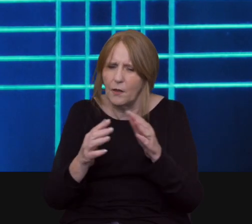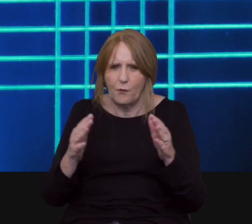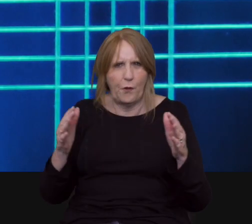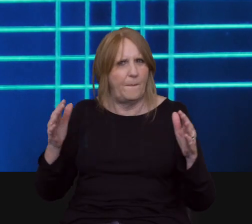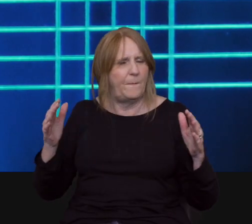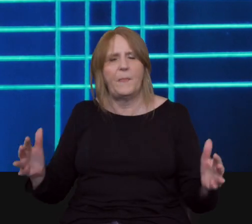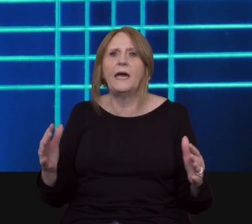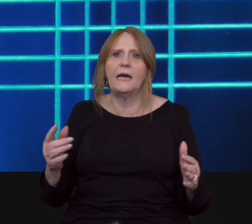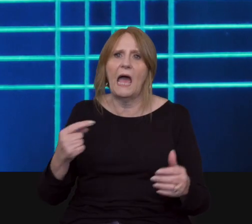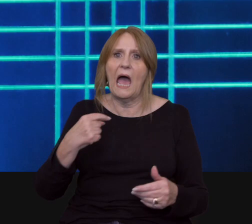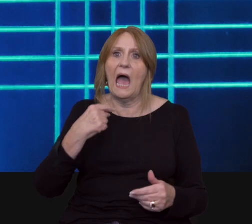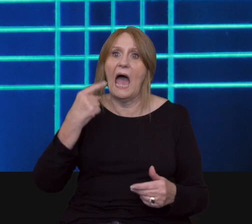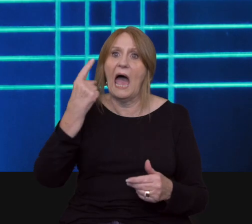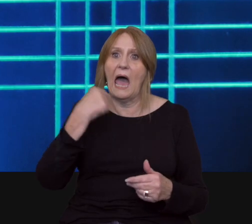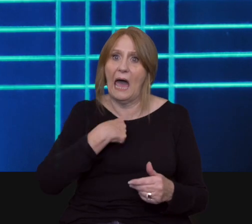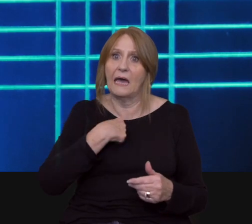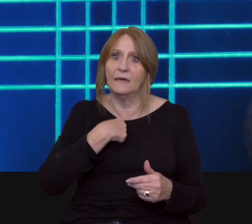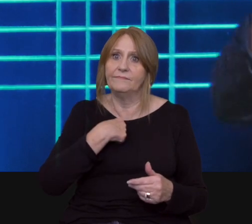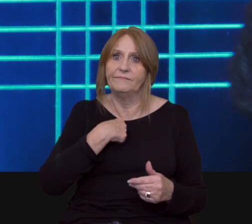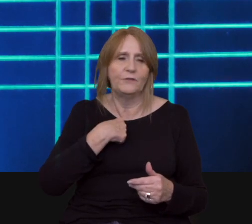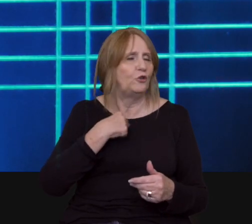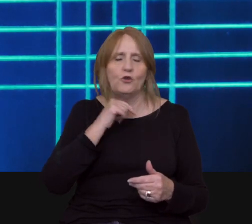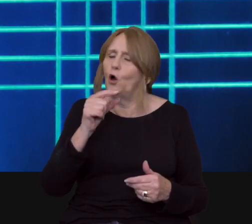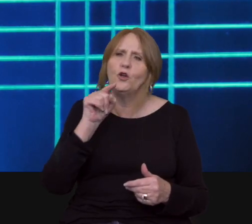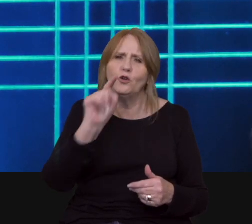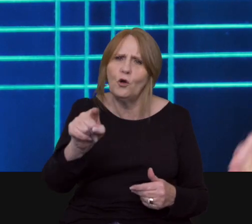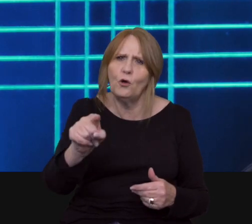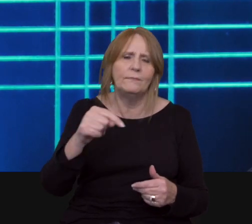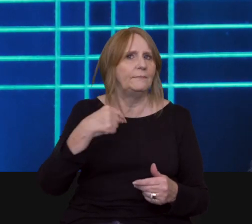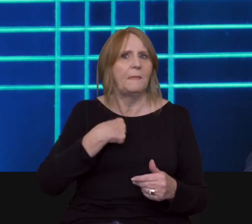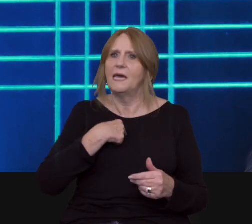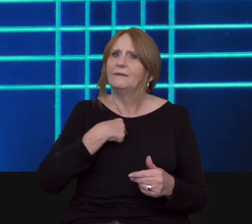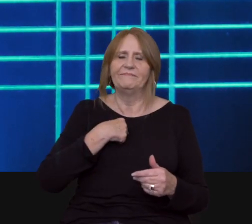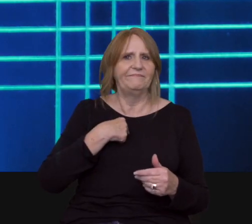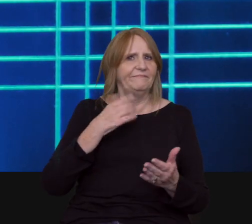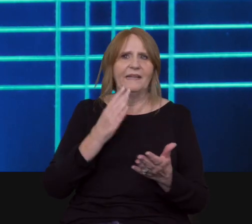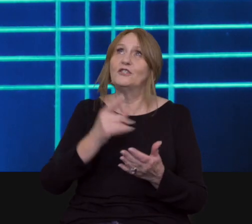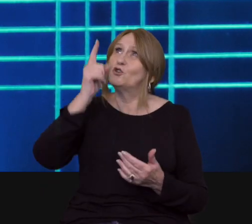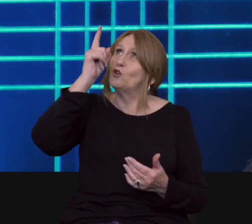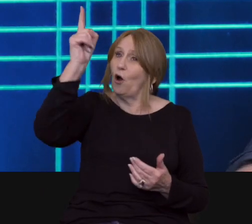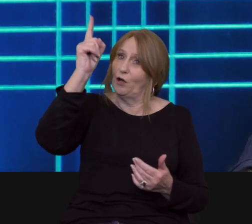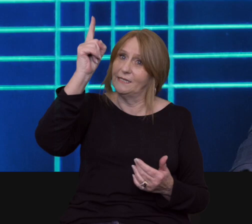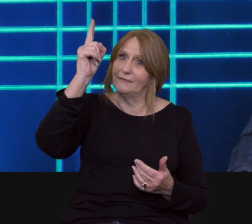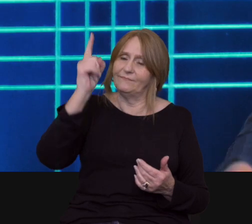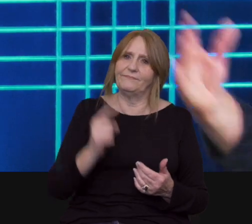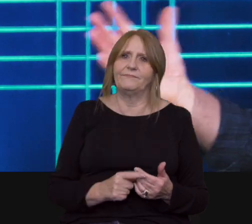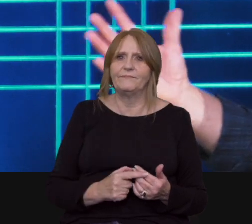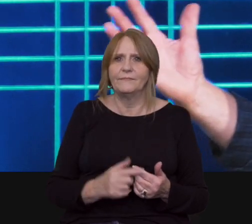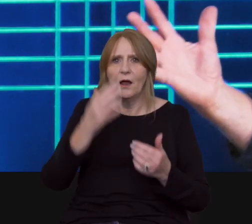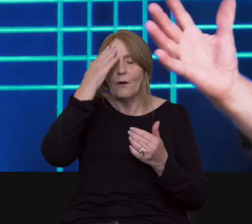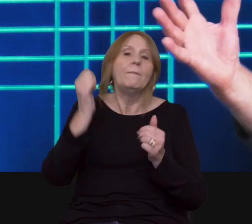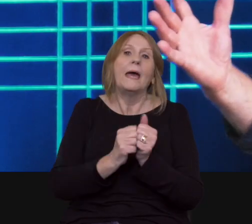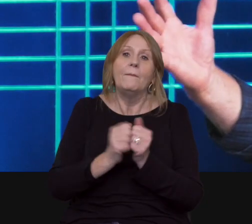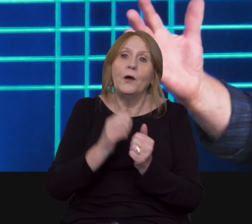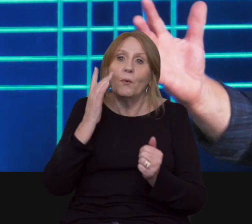your life. And it's not you, it's not me, it's Him. Do you remember what God said to Moses when He said, who shall I